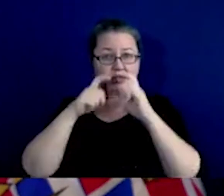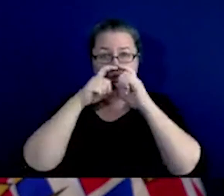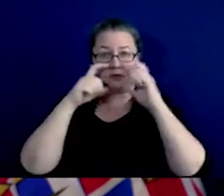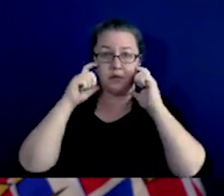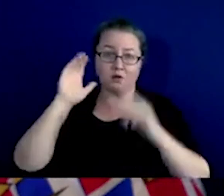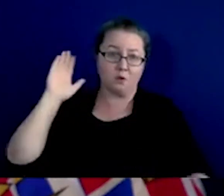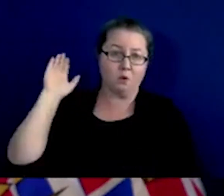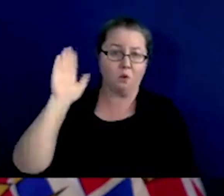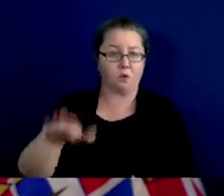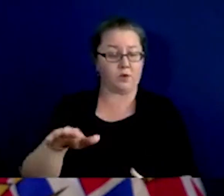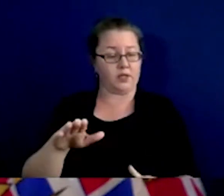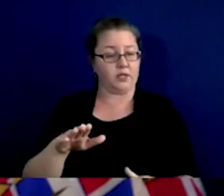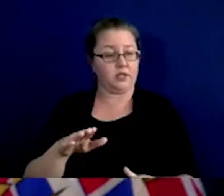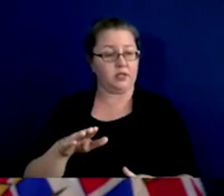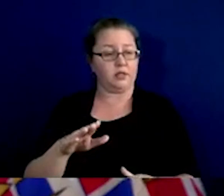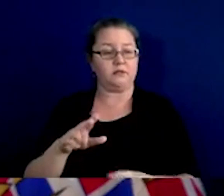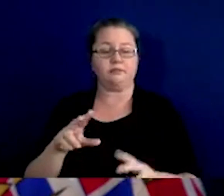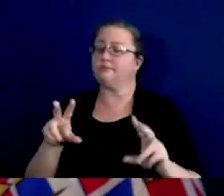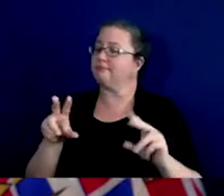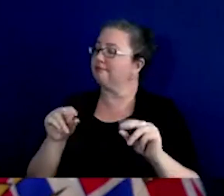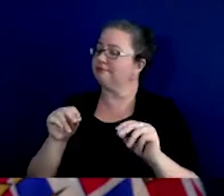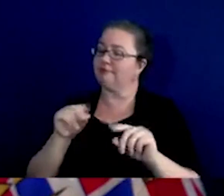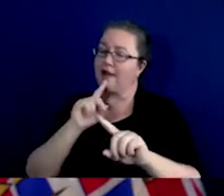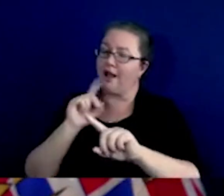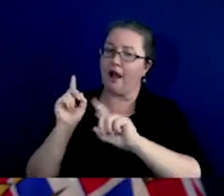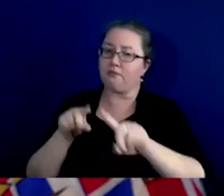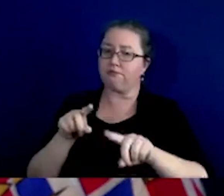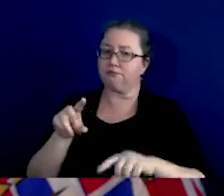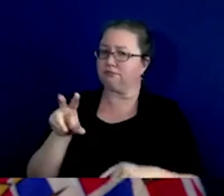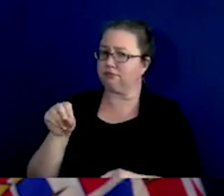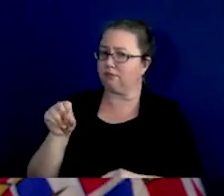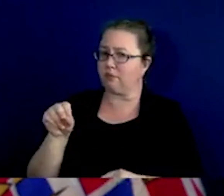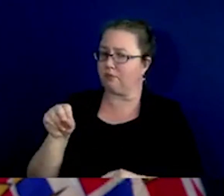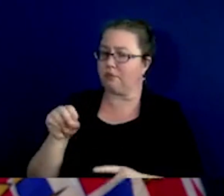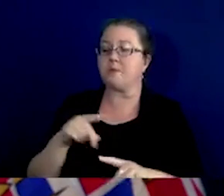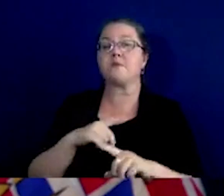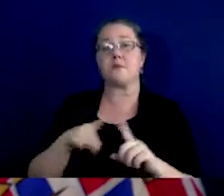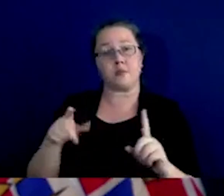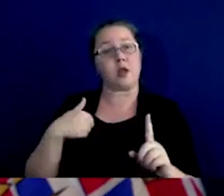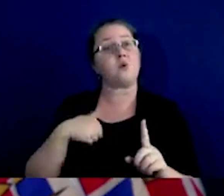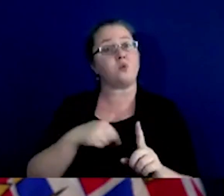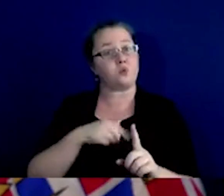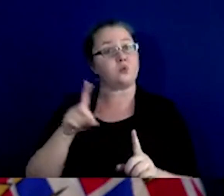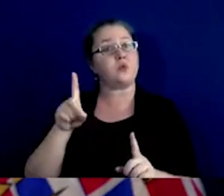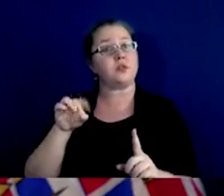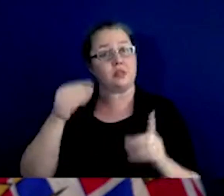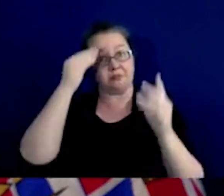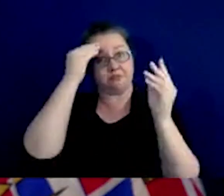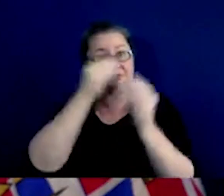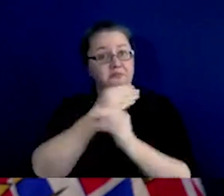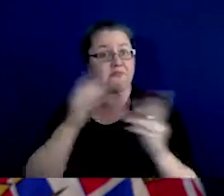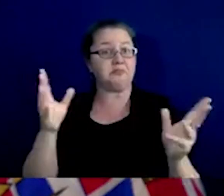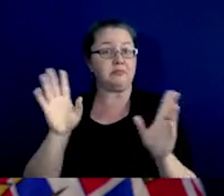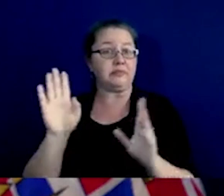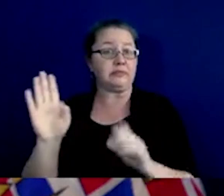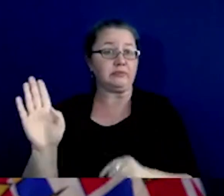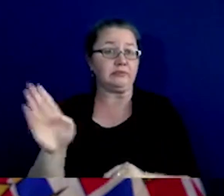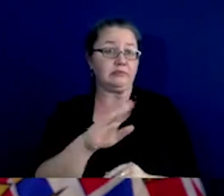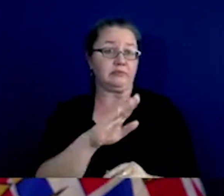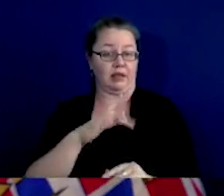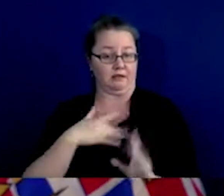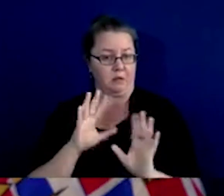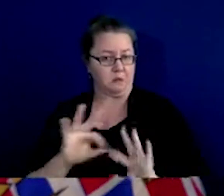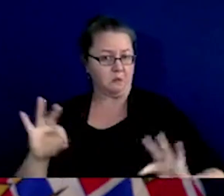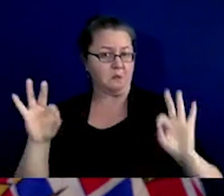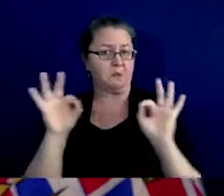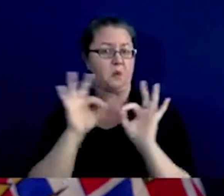they do need to be taken as one of the measures that can make a difference, particularly when you can't maintain those safe